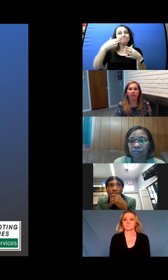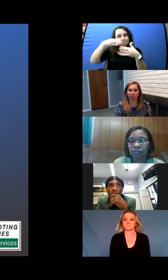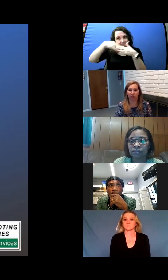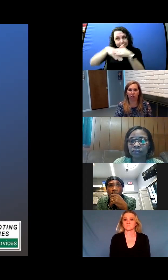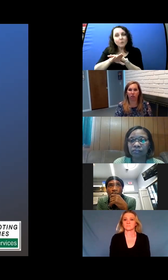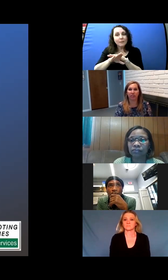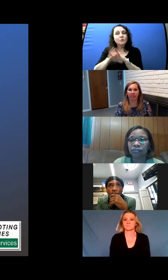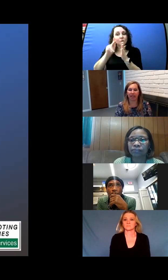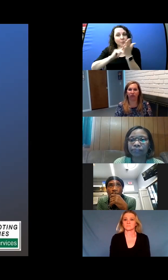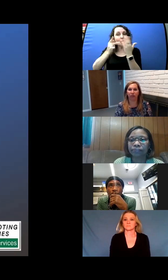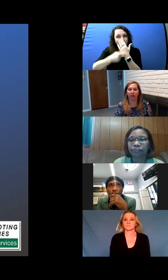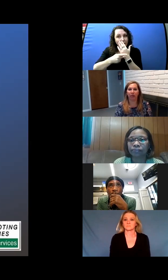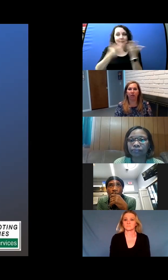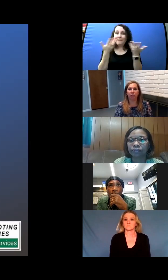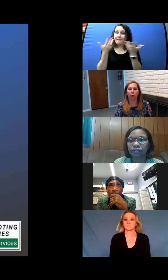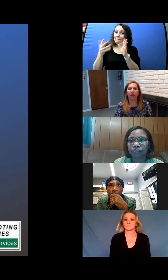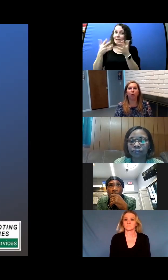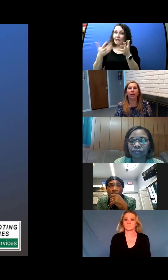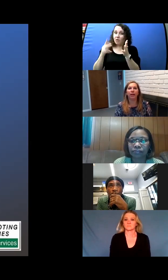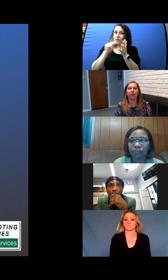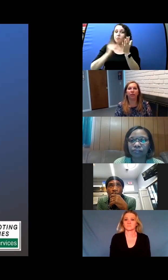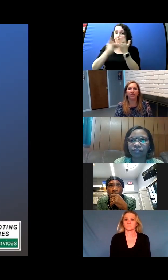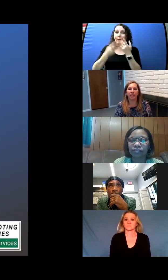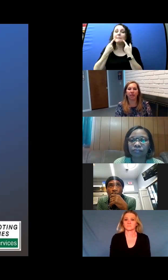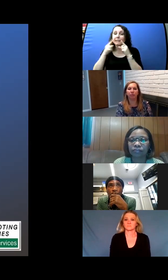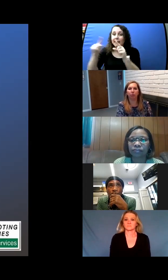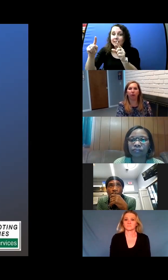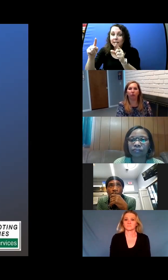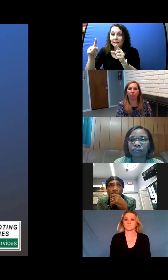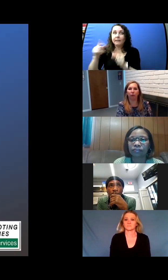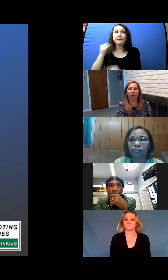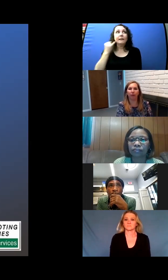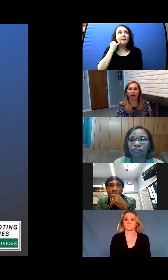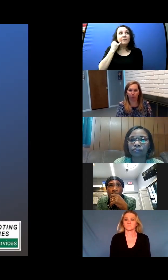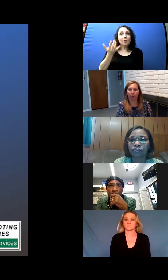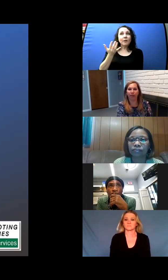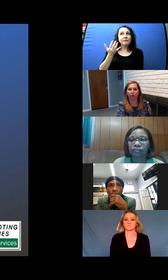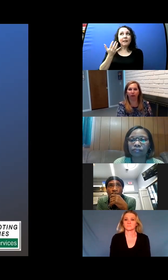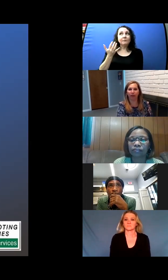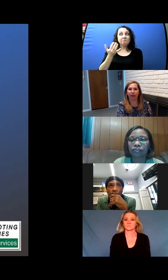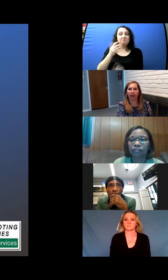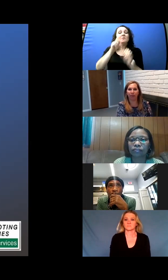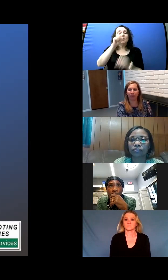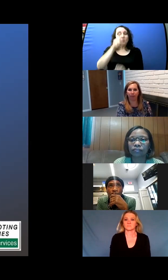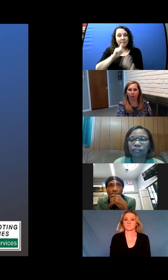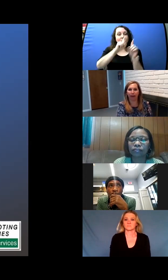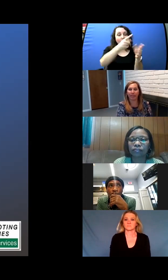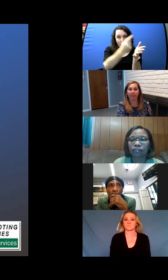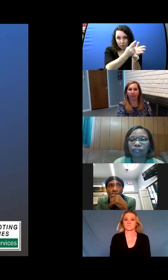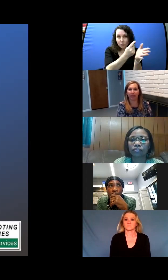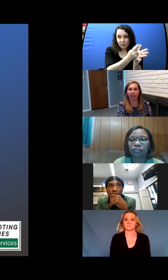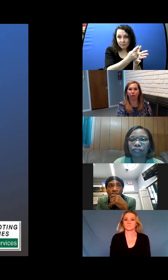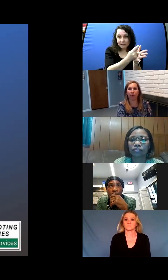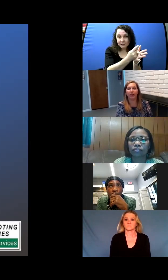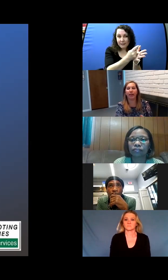and discharged successfully. So that way, if they send an employee to treatment and the employee